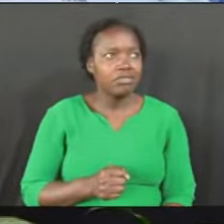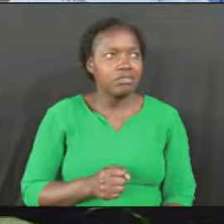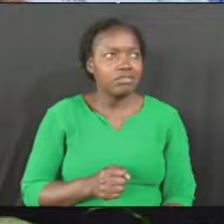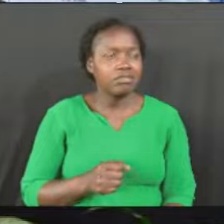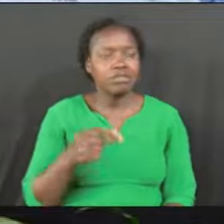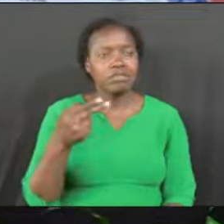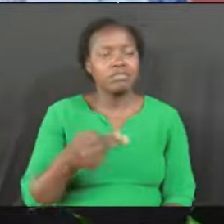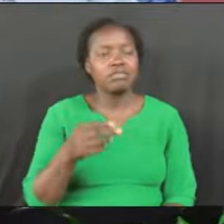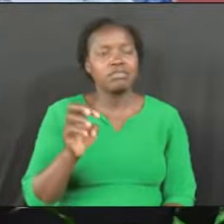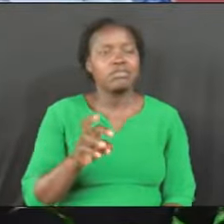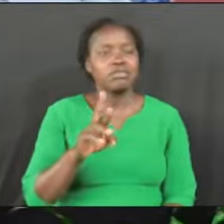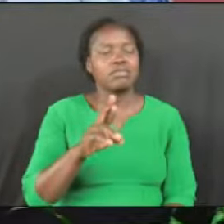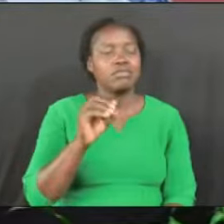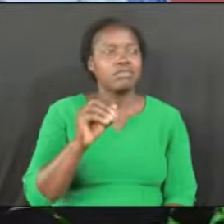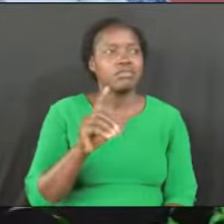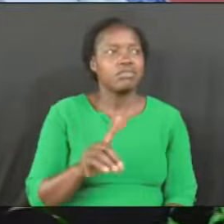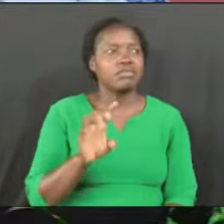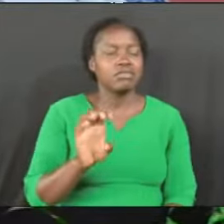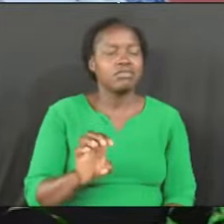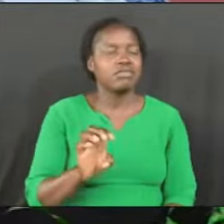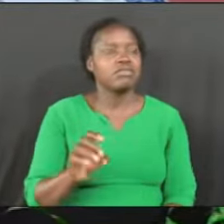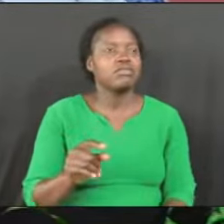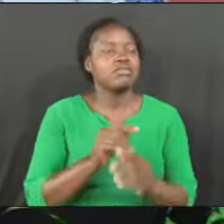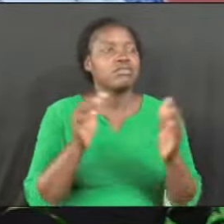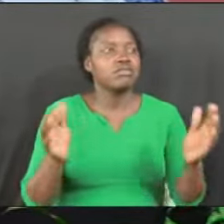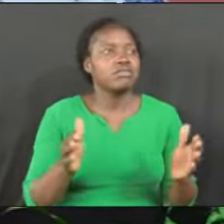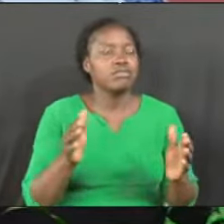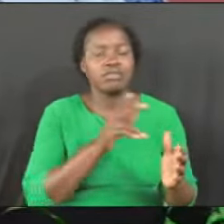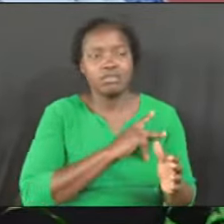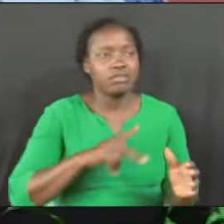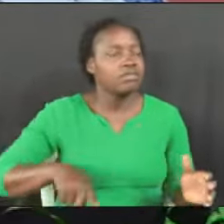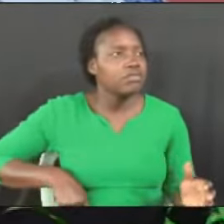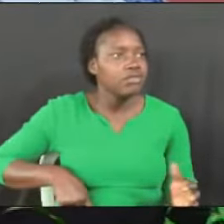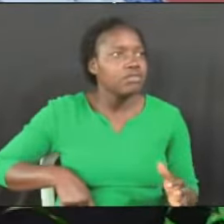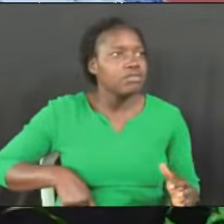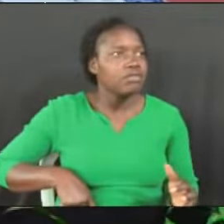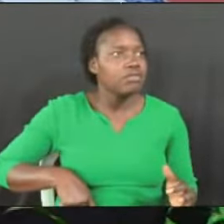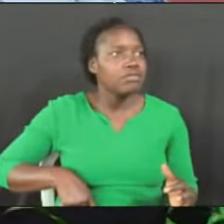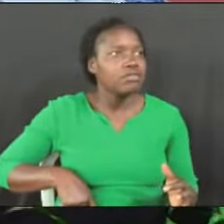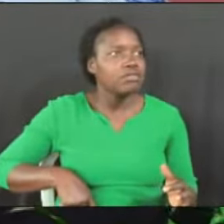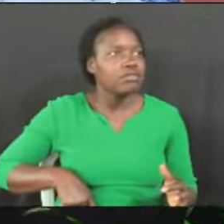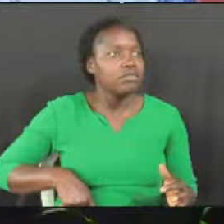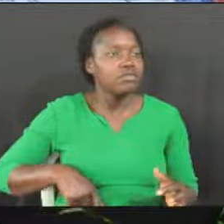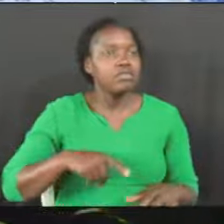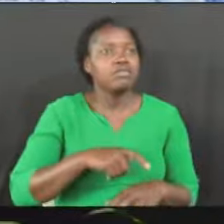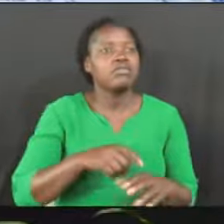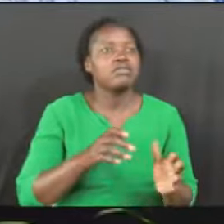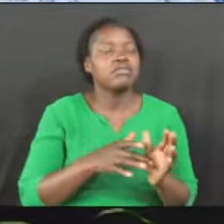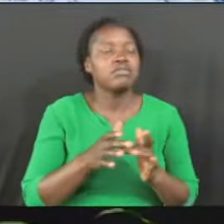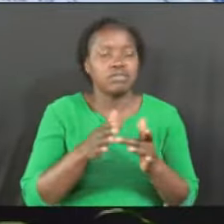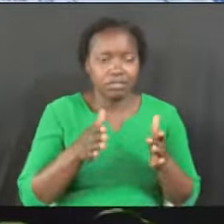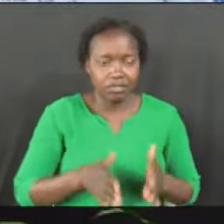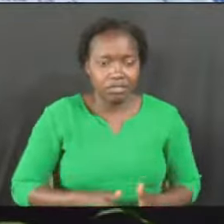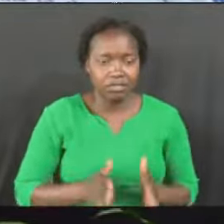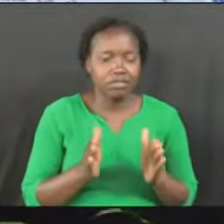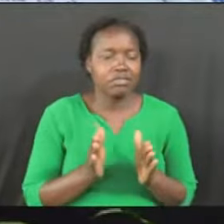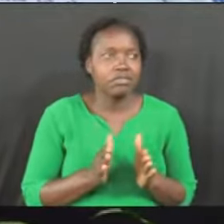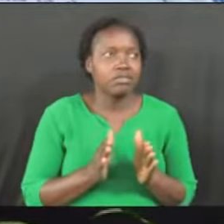Herod the Great, was king when Jesus was born.